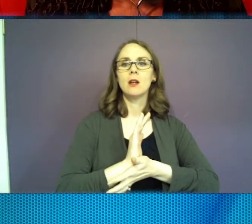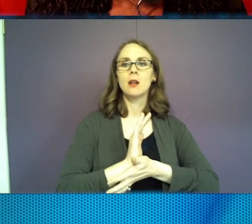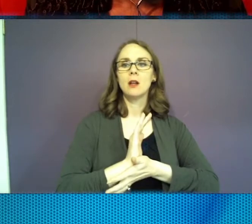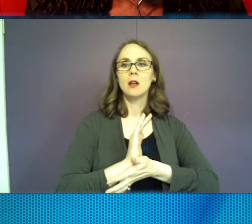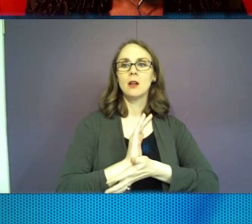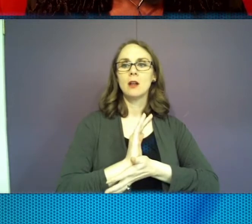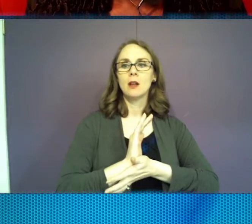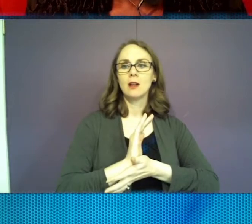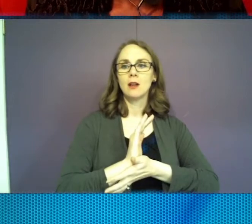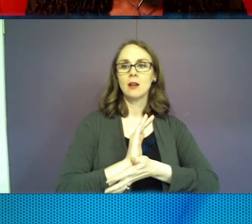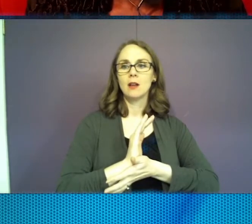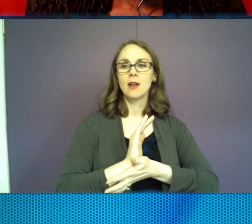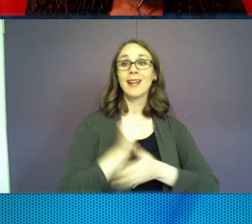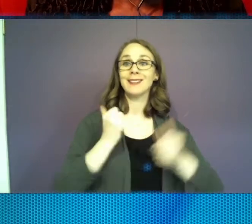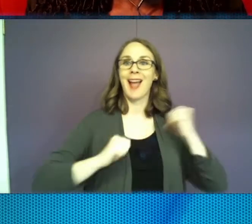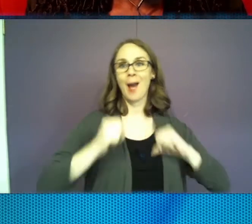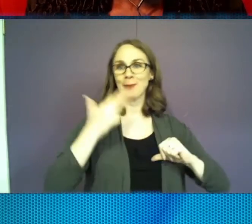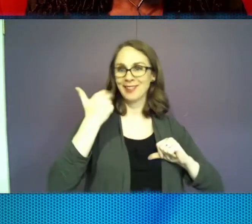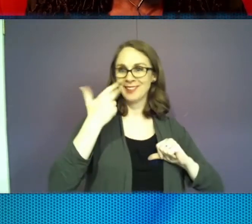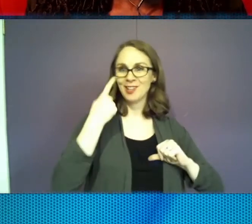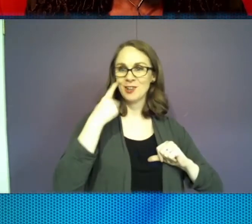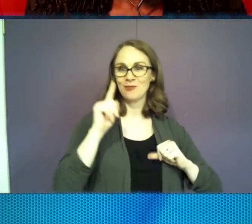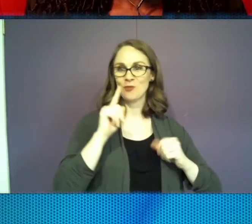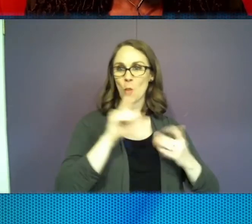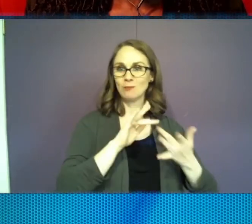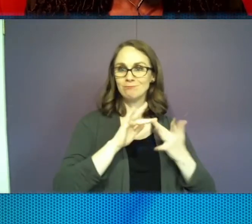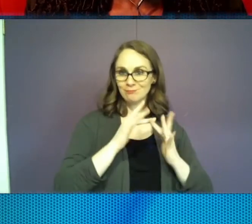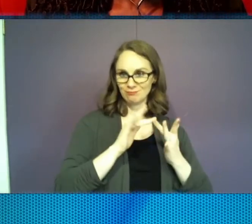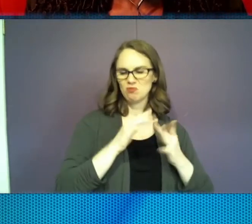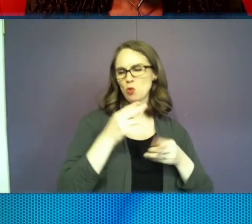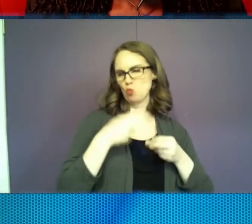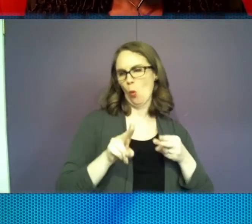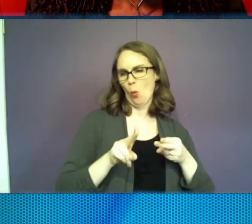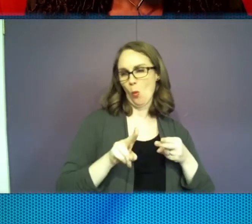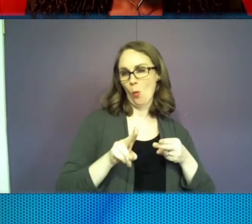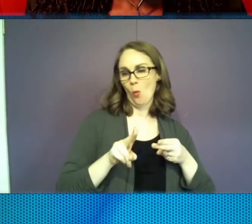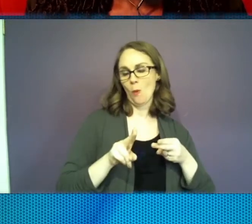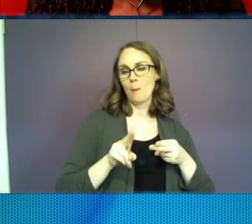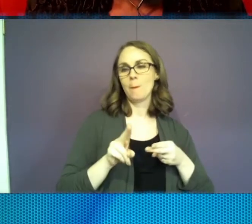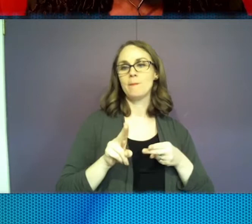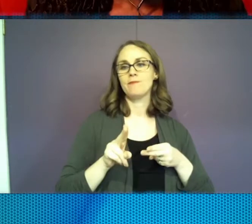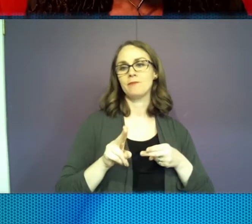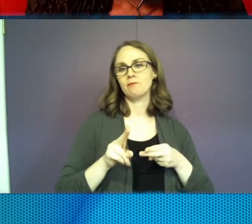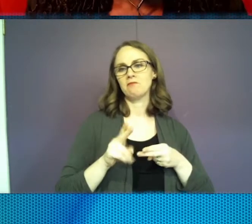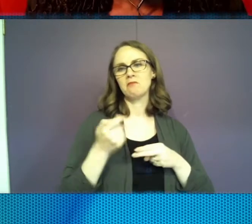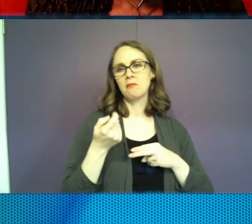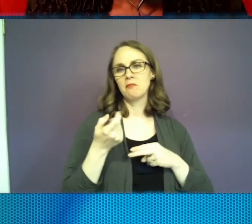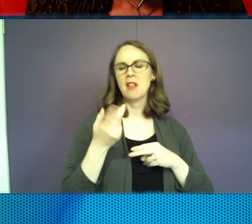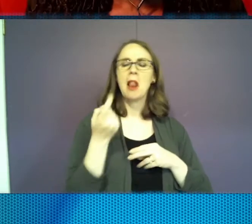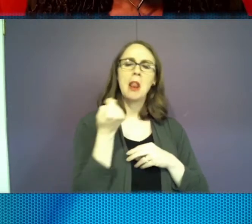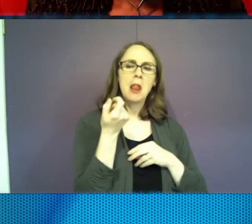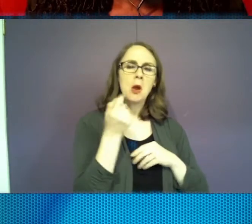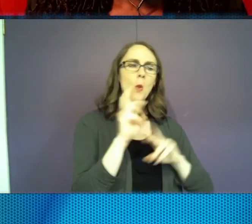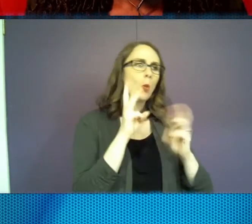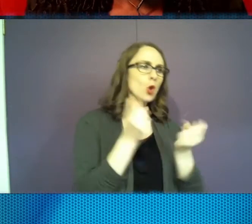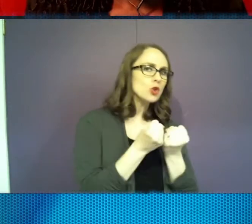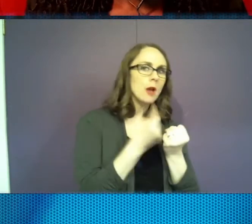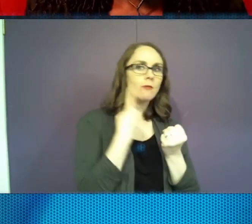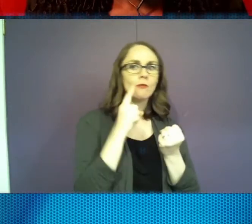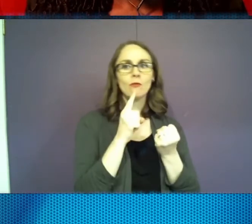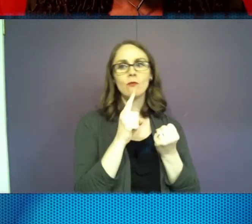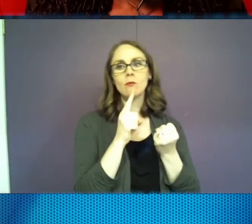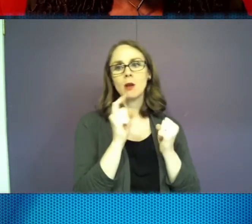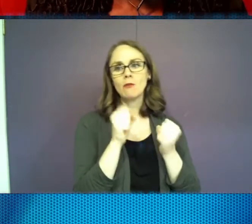video, comedy for Instagram, very short. If we are going to make a little workshop to capacity